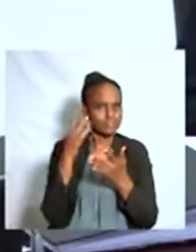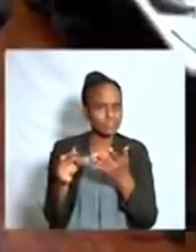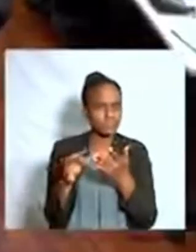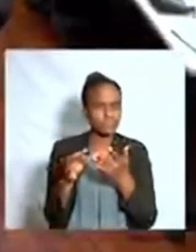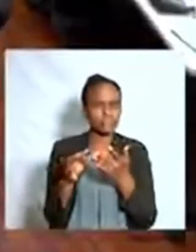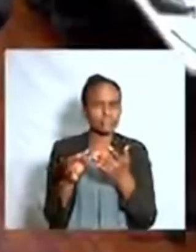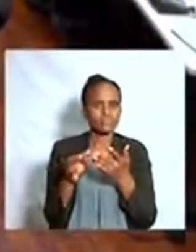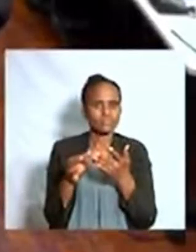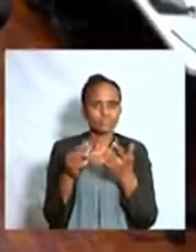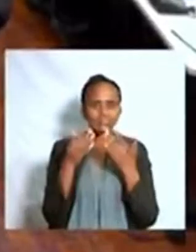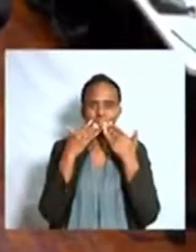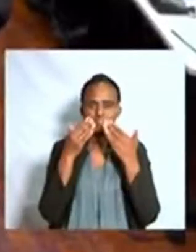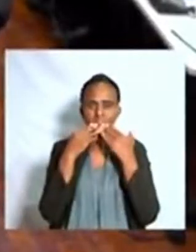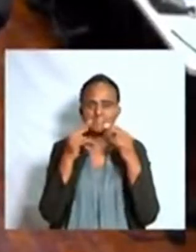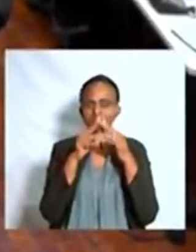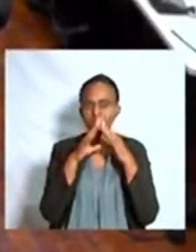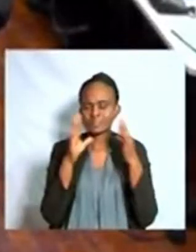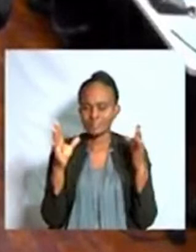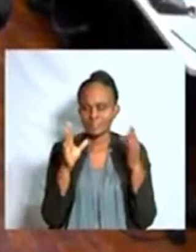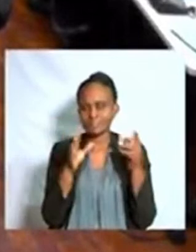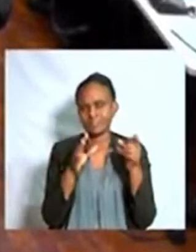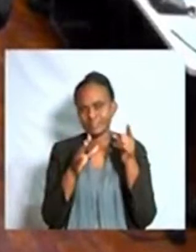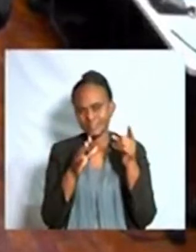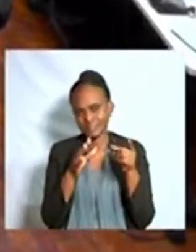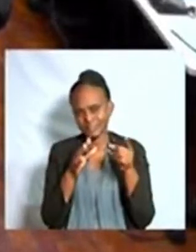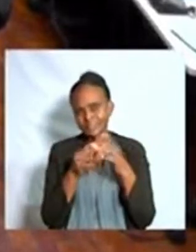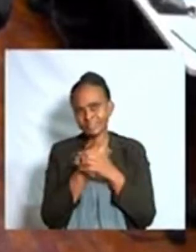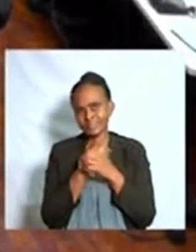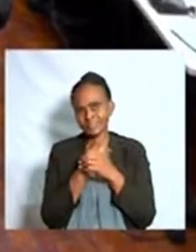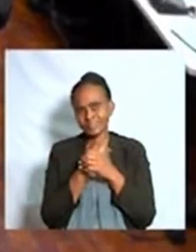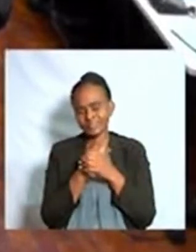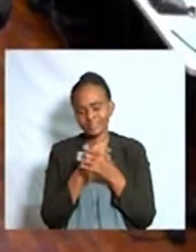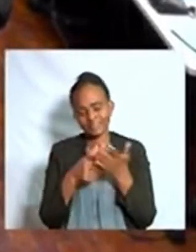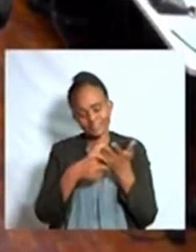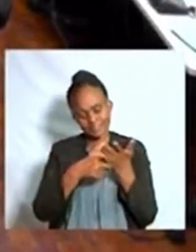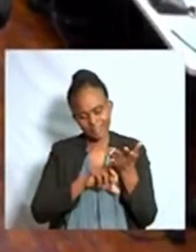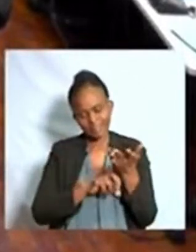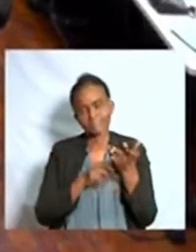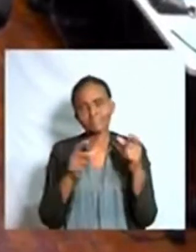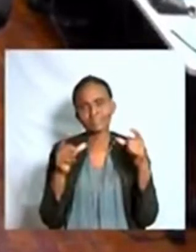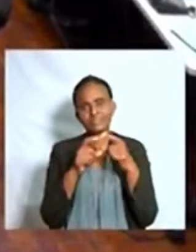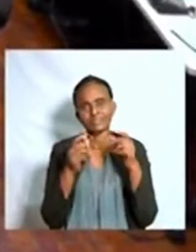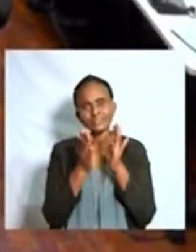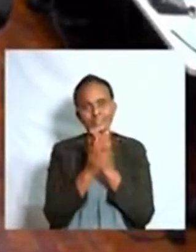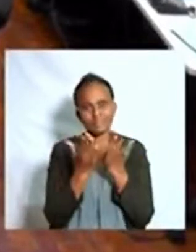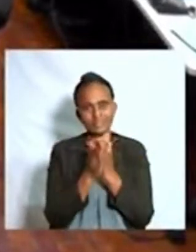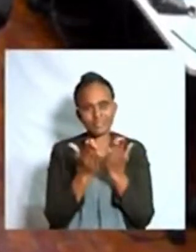much. On the receipt books,